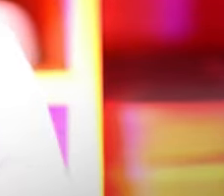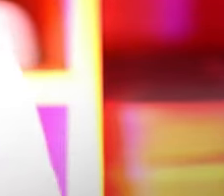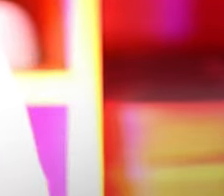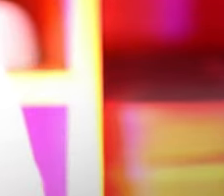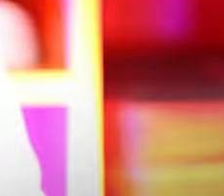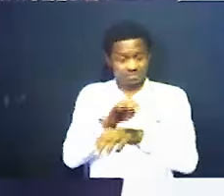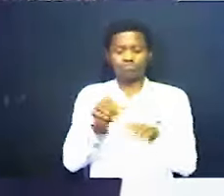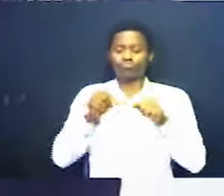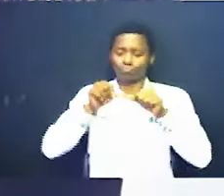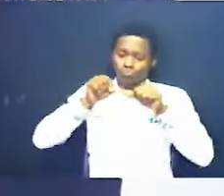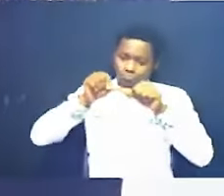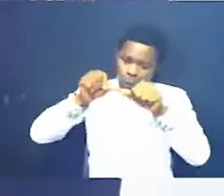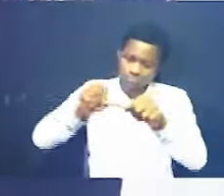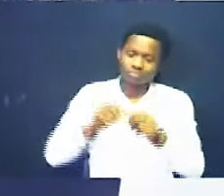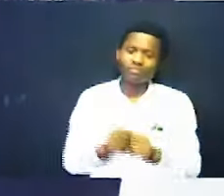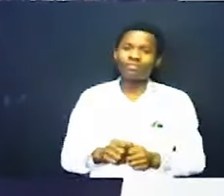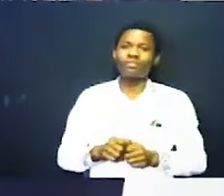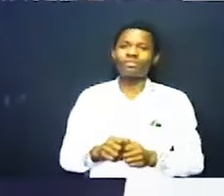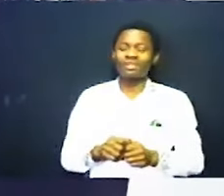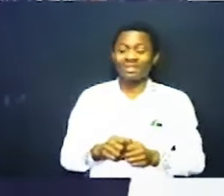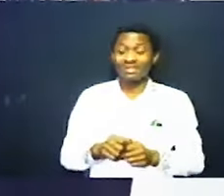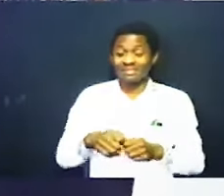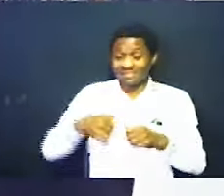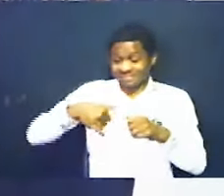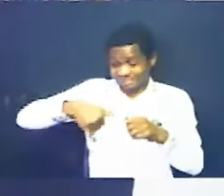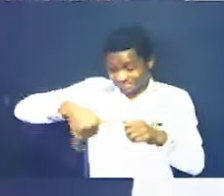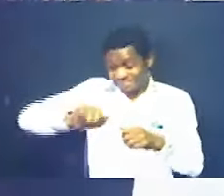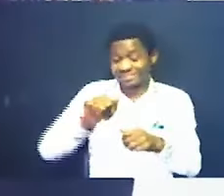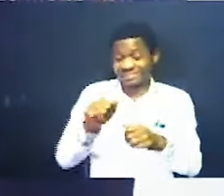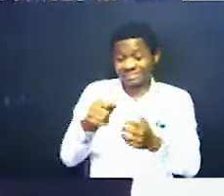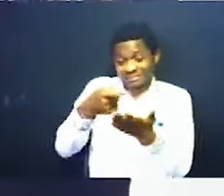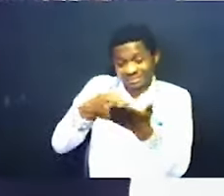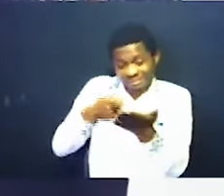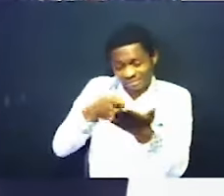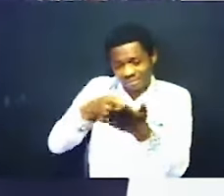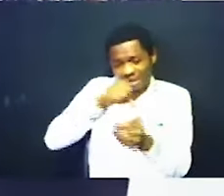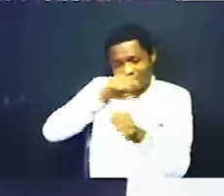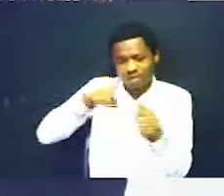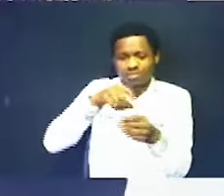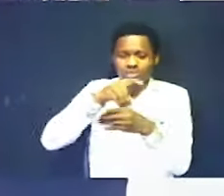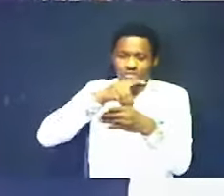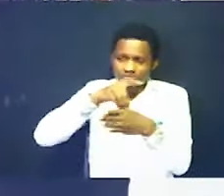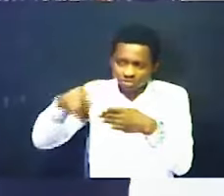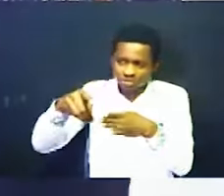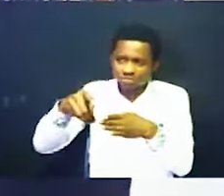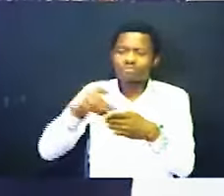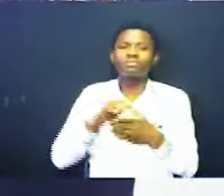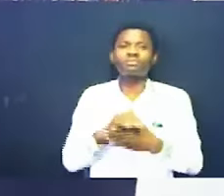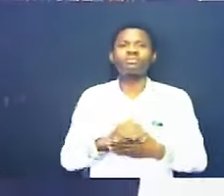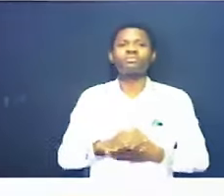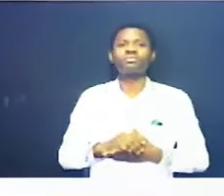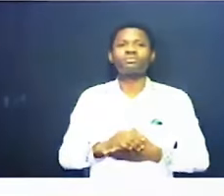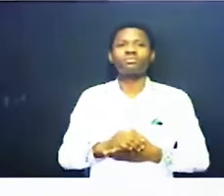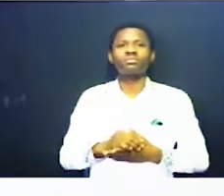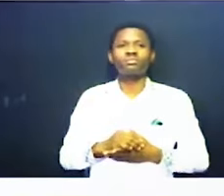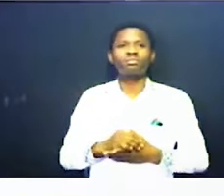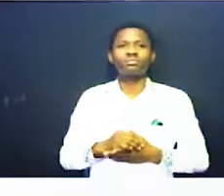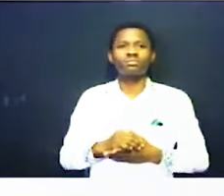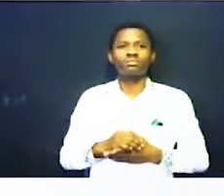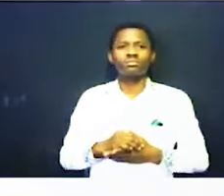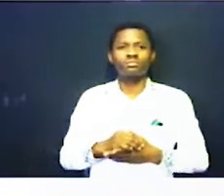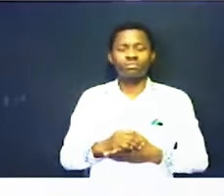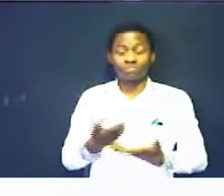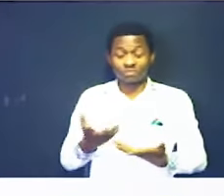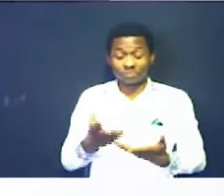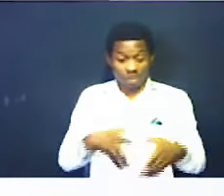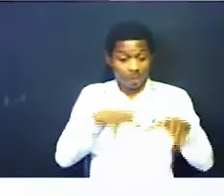videos. Thank you. So discussing discipline in the home. See, the possessing